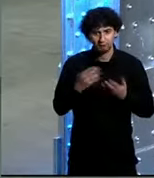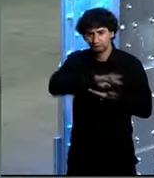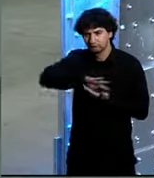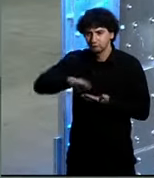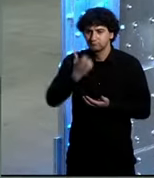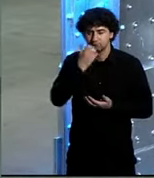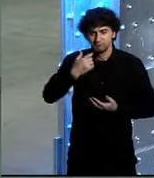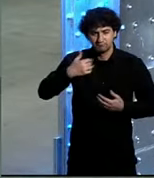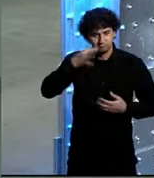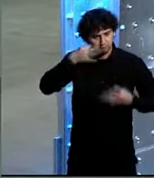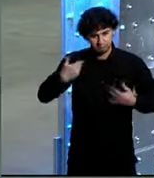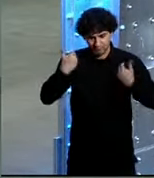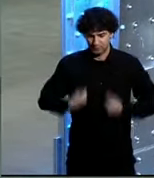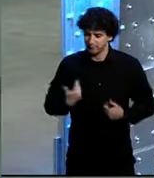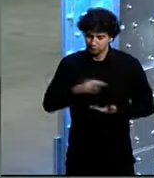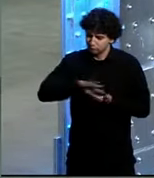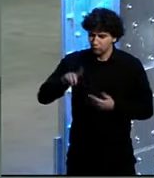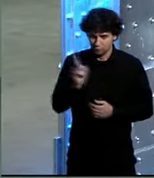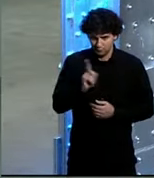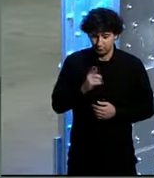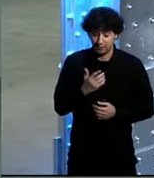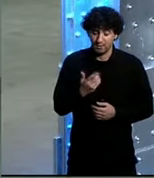virtual and actual.